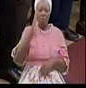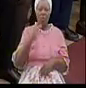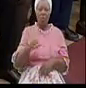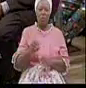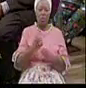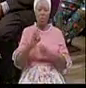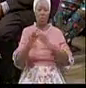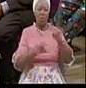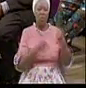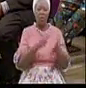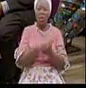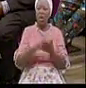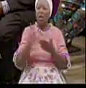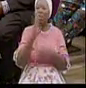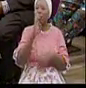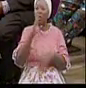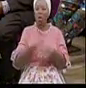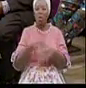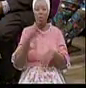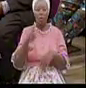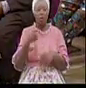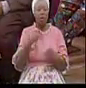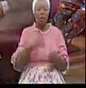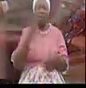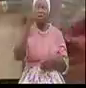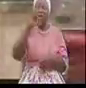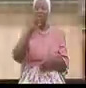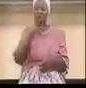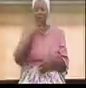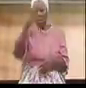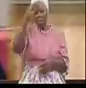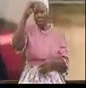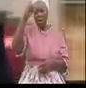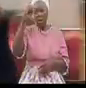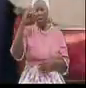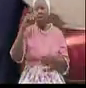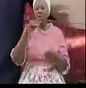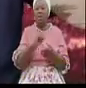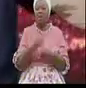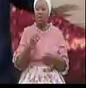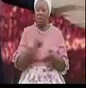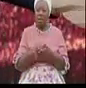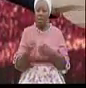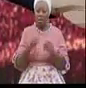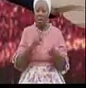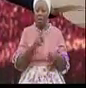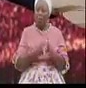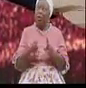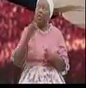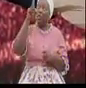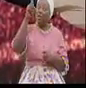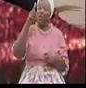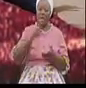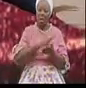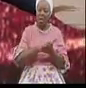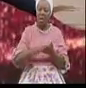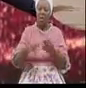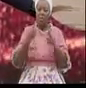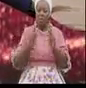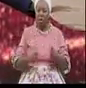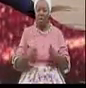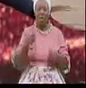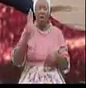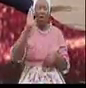clean water upon you. It's not a man, a clean person, shall sprinkle the water on